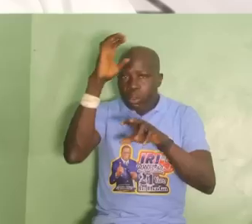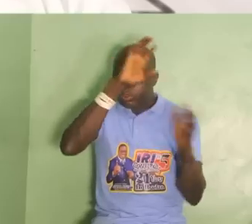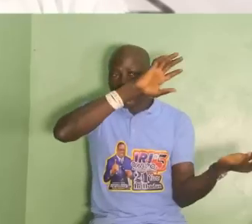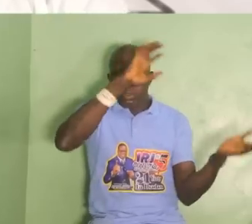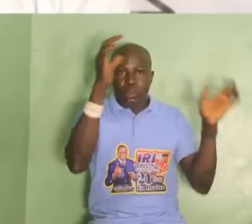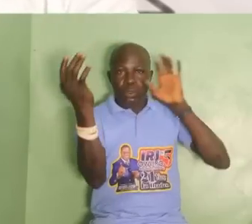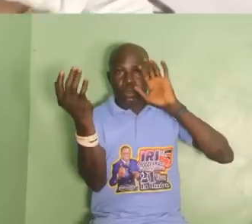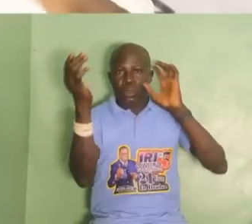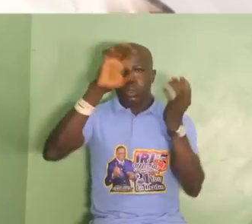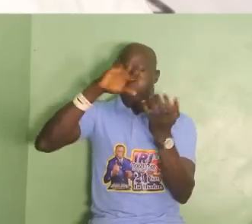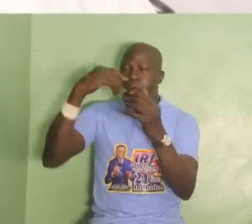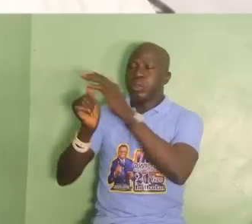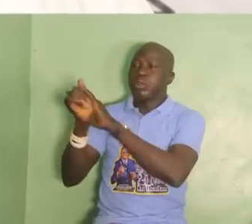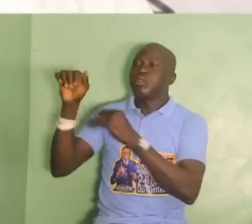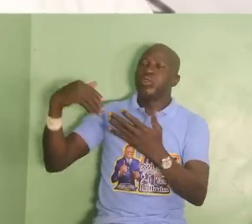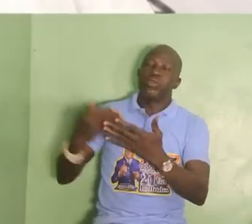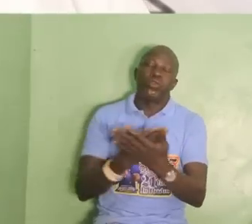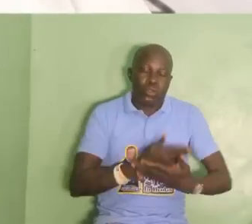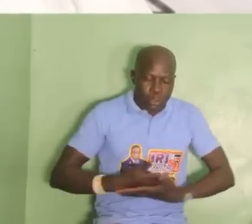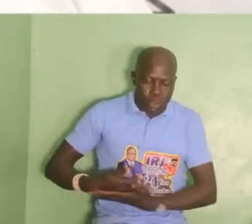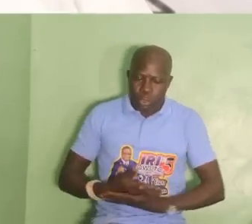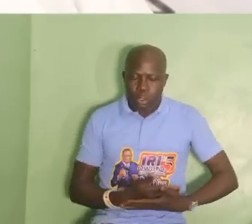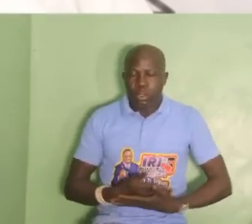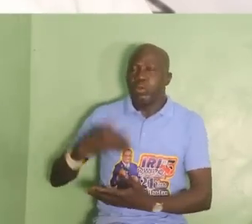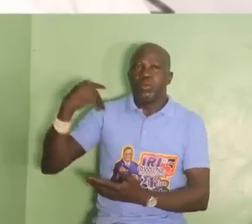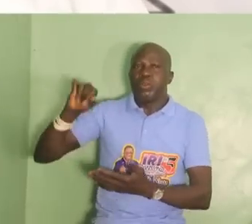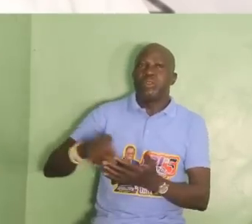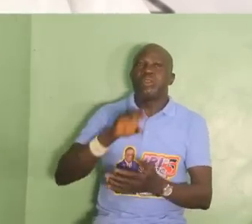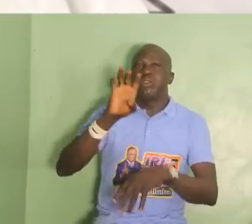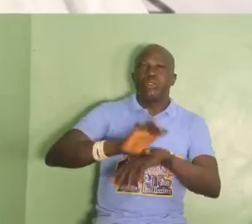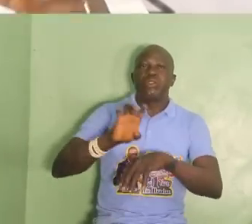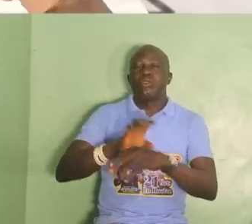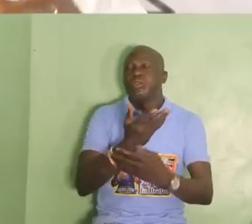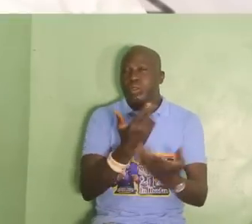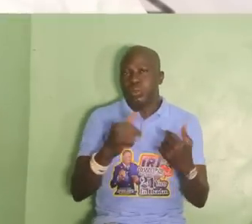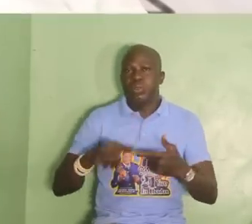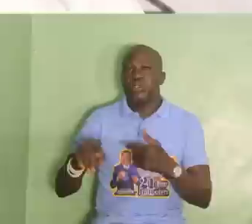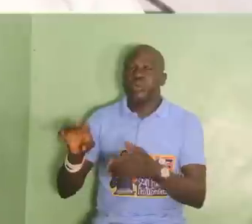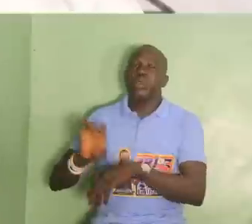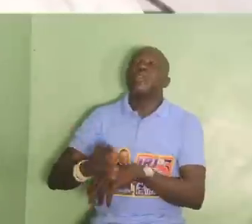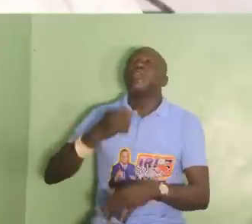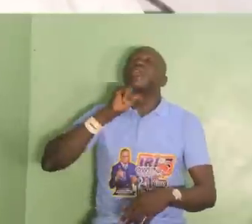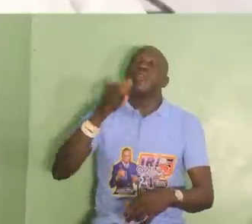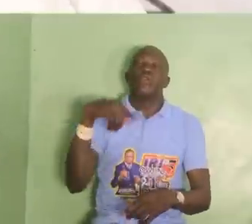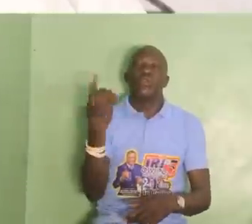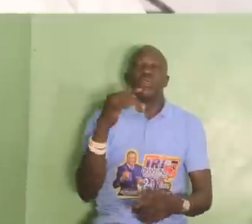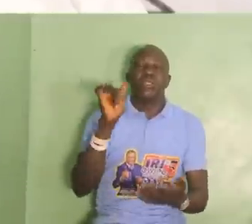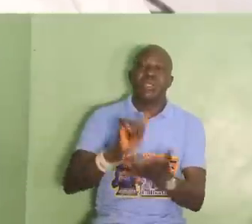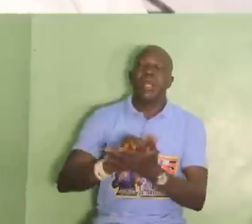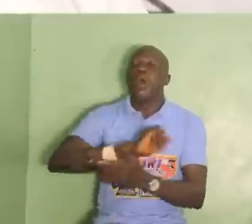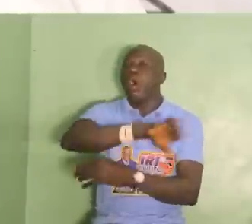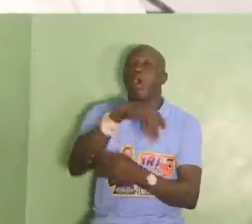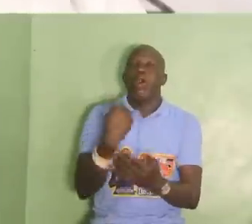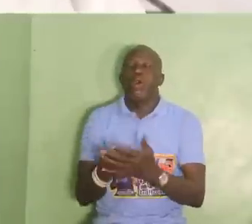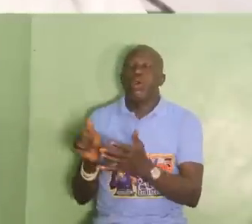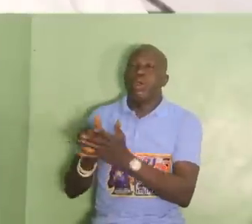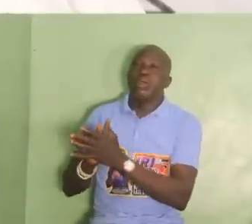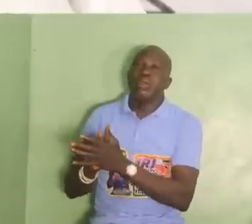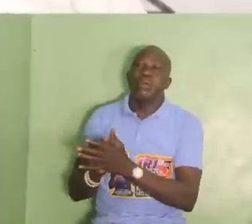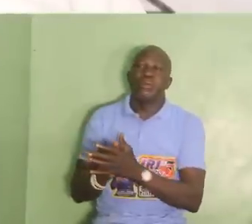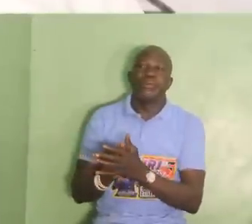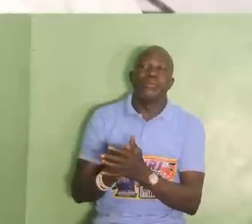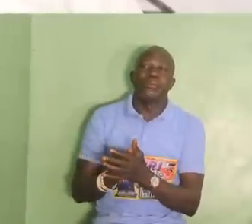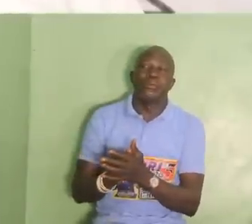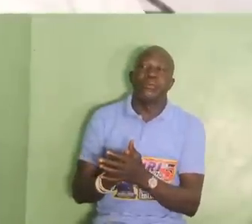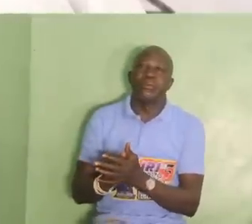to flow with milk. Ati fun oyin. And honey. Ki Olorun ati agbara e. The honor and power of God. Je ko di omu. Will uphold you. Yo go re. Your is glory. Ki so